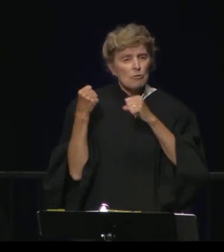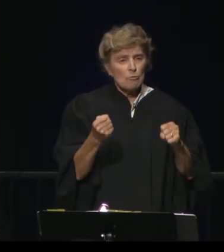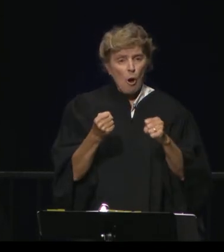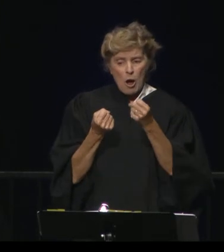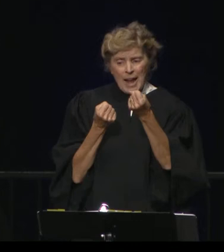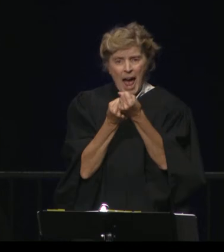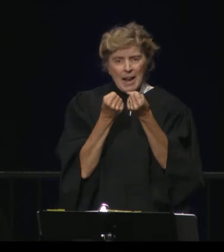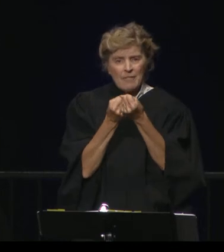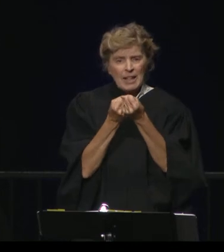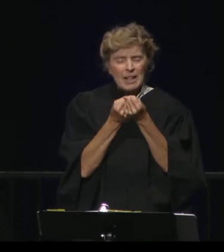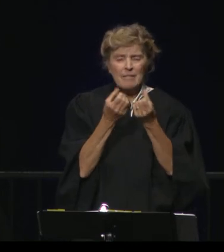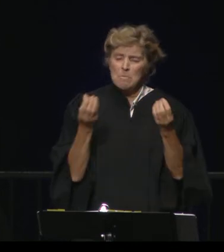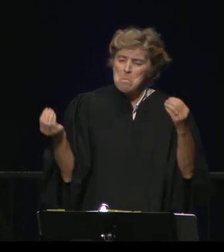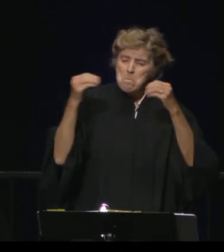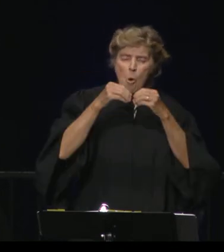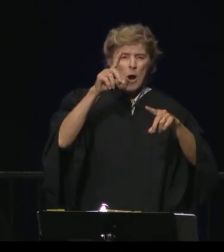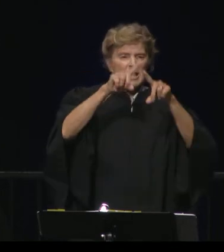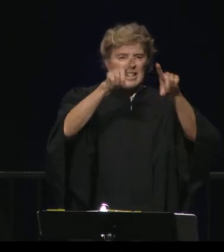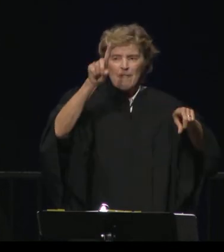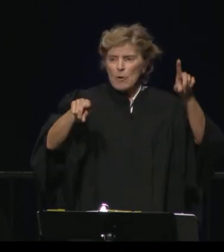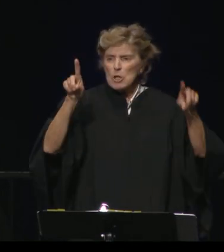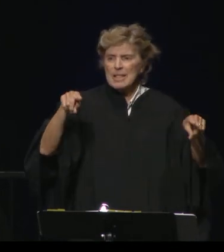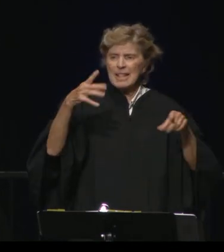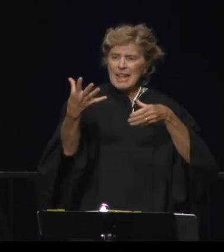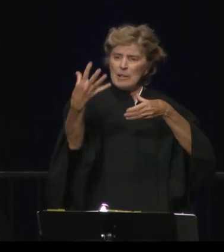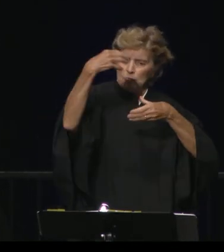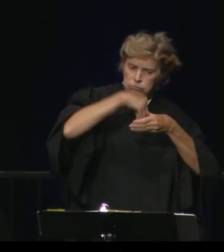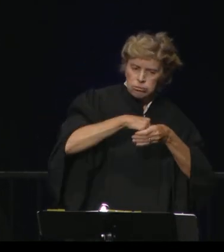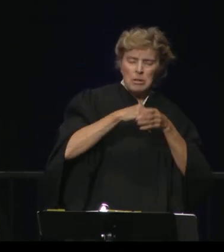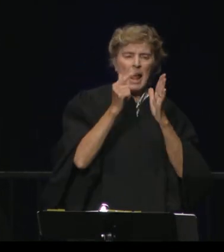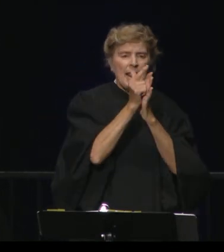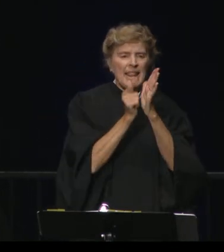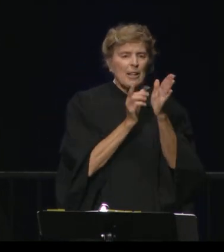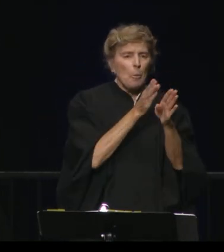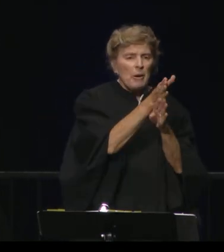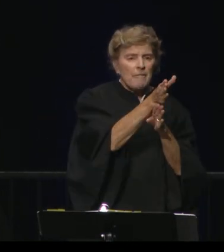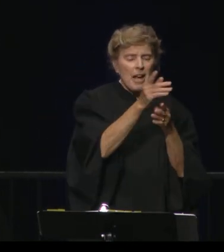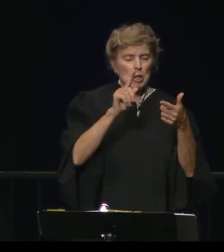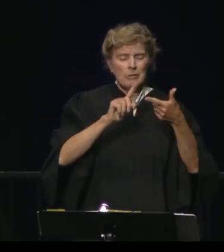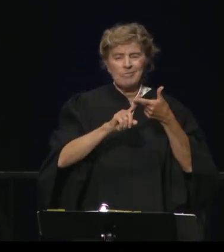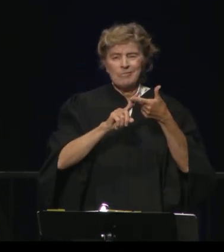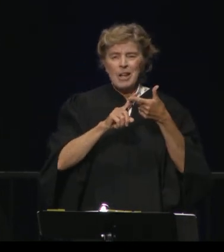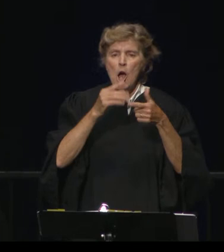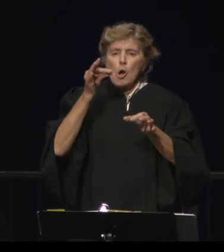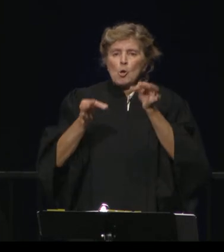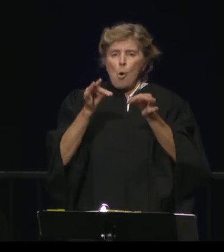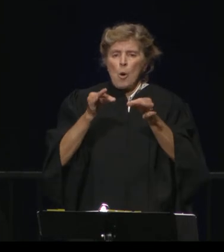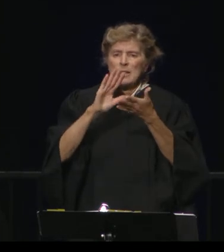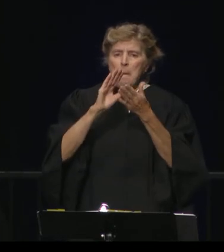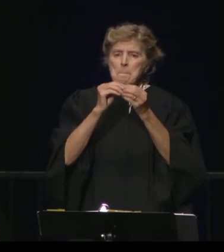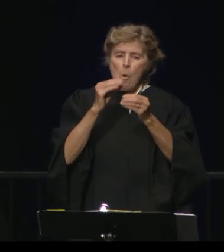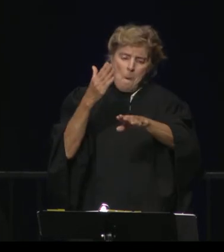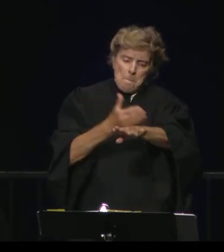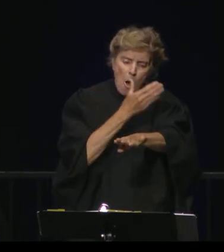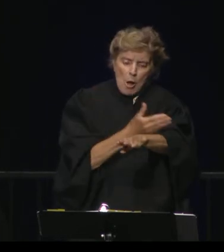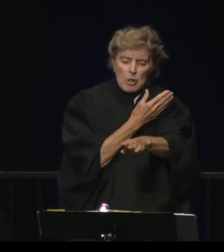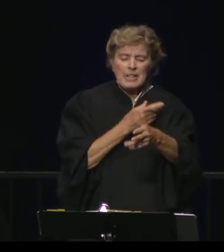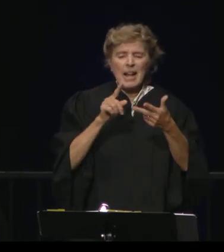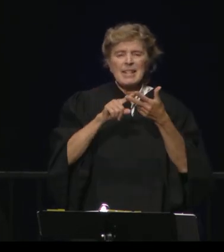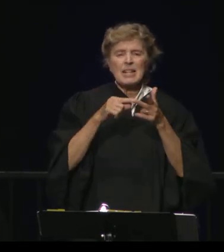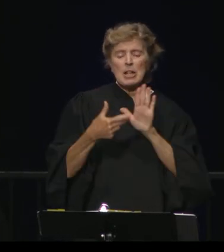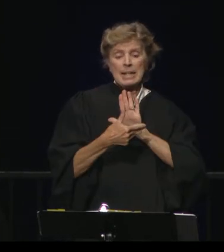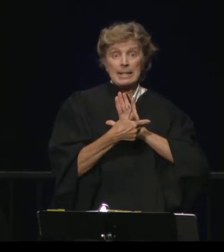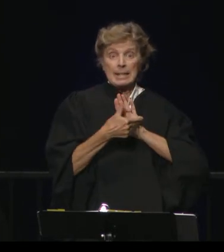for increased diversity in the legal profession, modernization of the courts, and the elimination of stigma